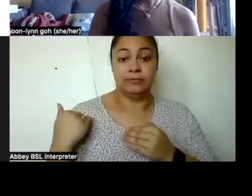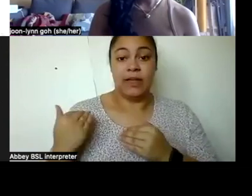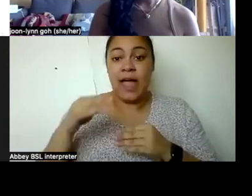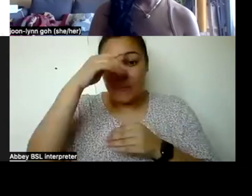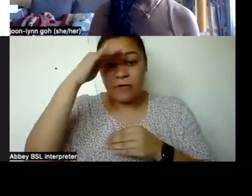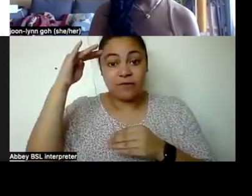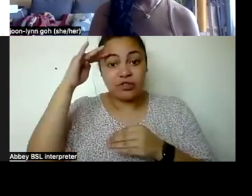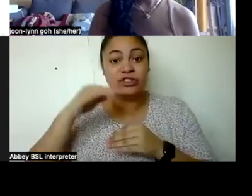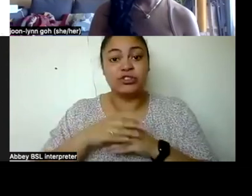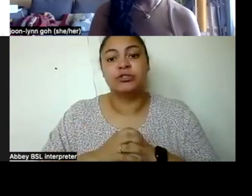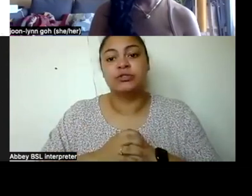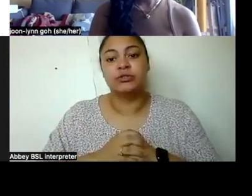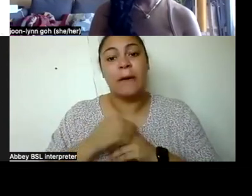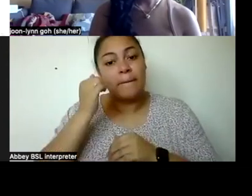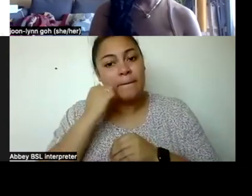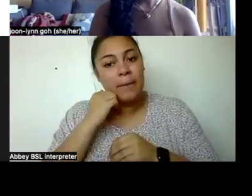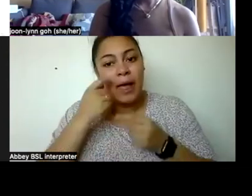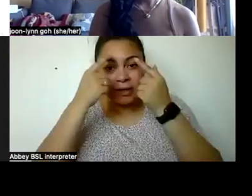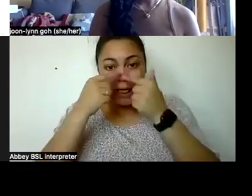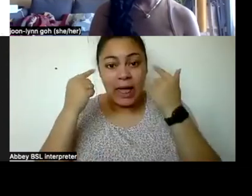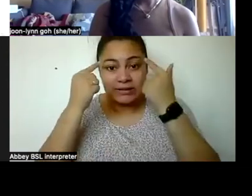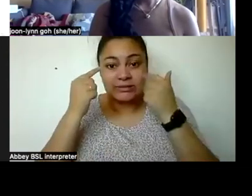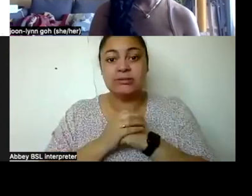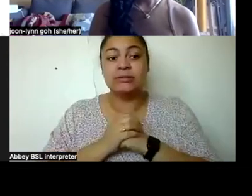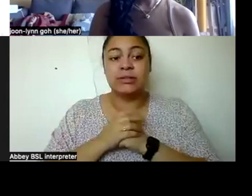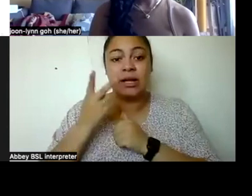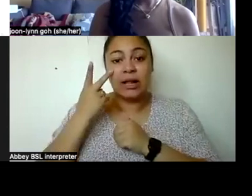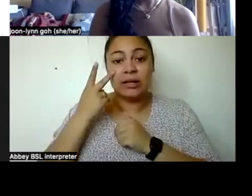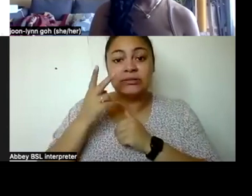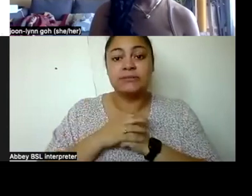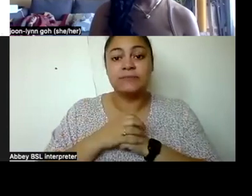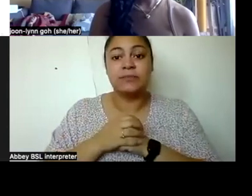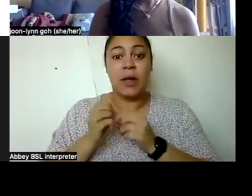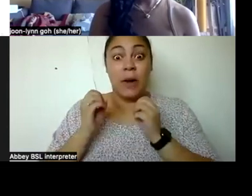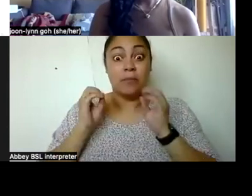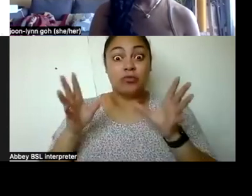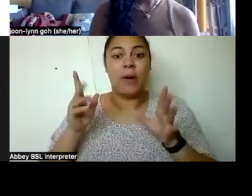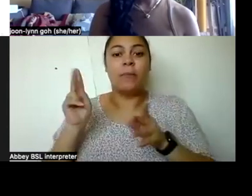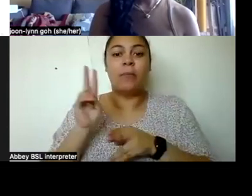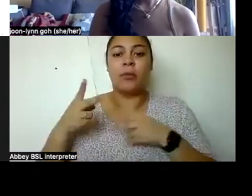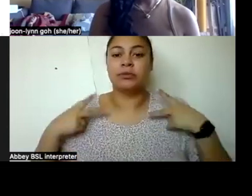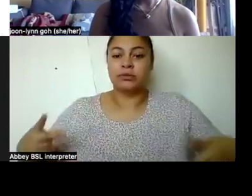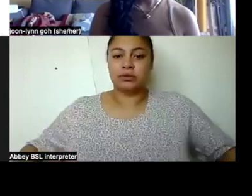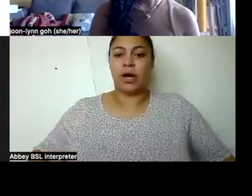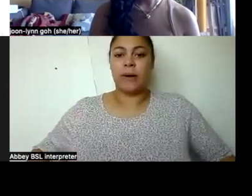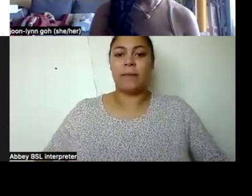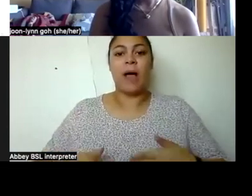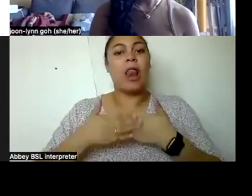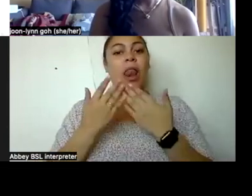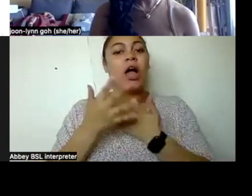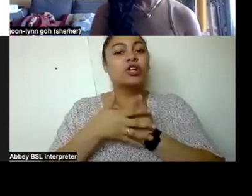fringe, and I'm wearing black rimmed glasses and a pretty bright blue top. And I'm sat in front of a light